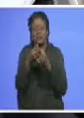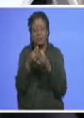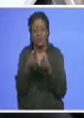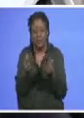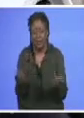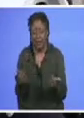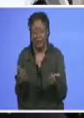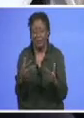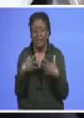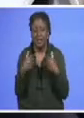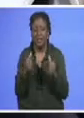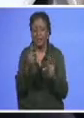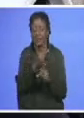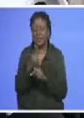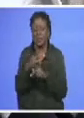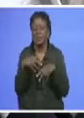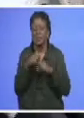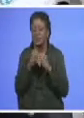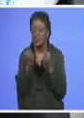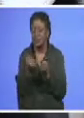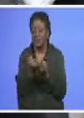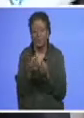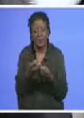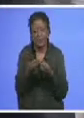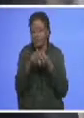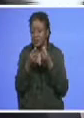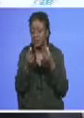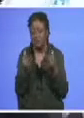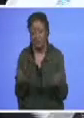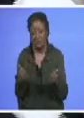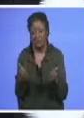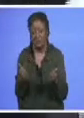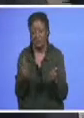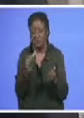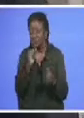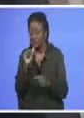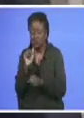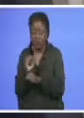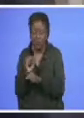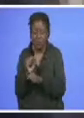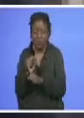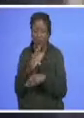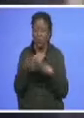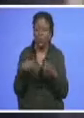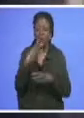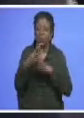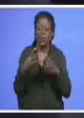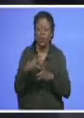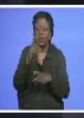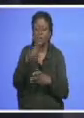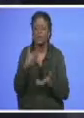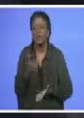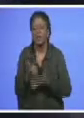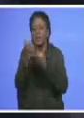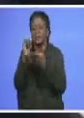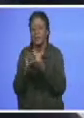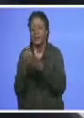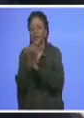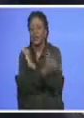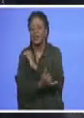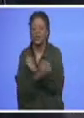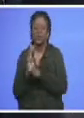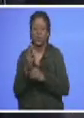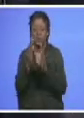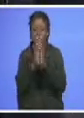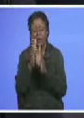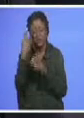That the whole world will have to come to the aid of that great country. And we pray for the souls of all